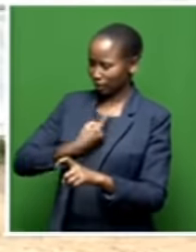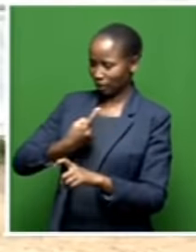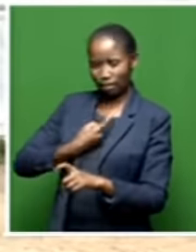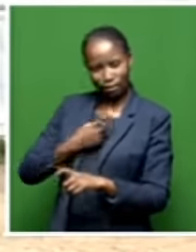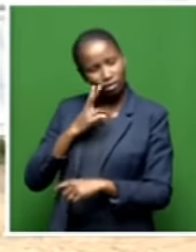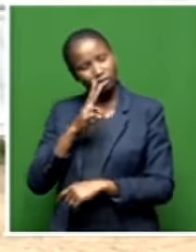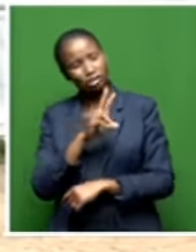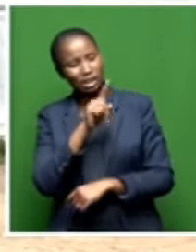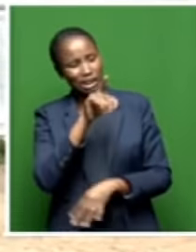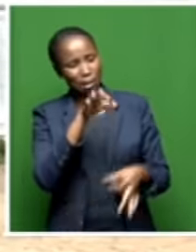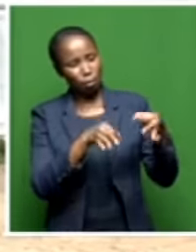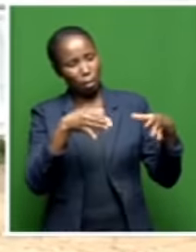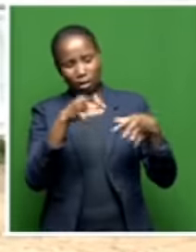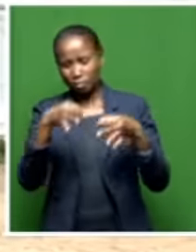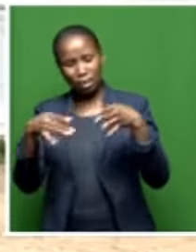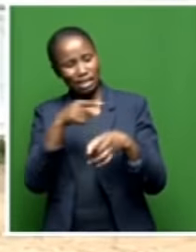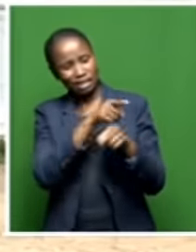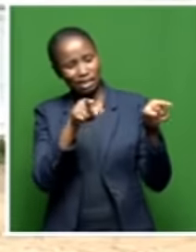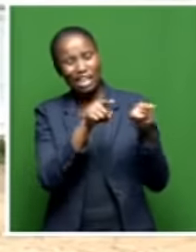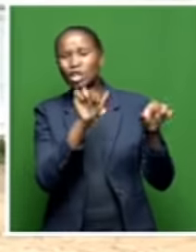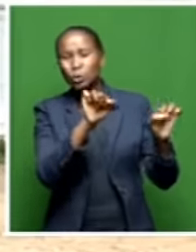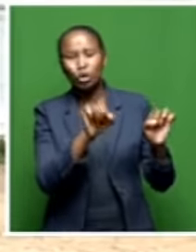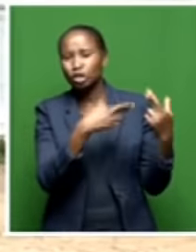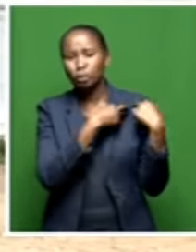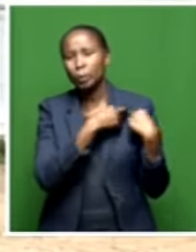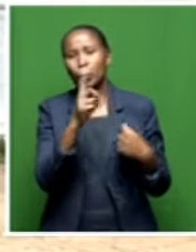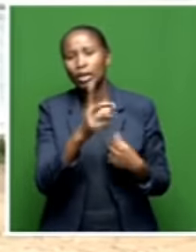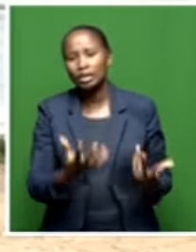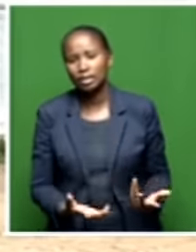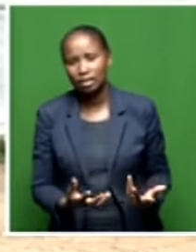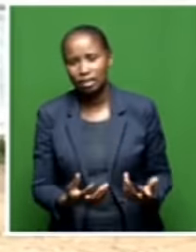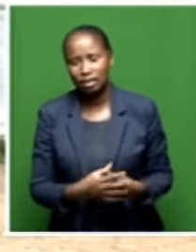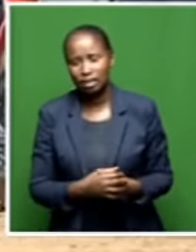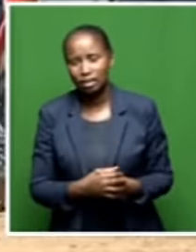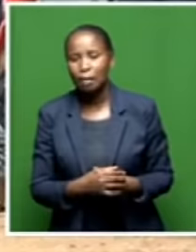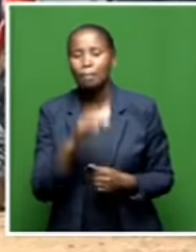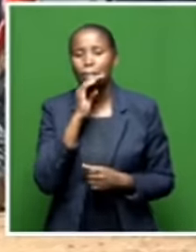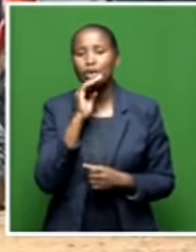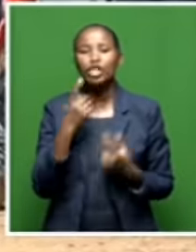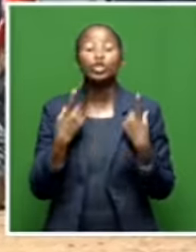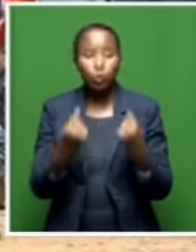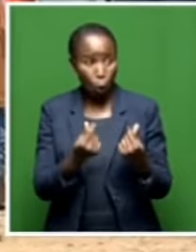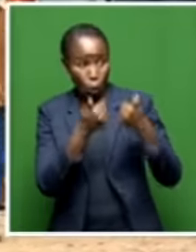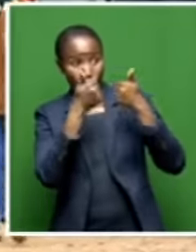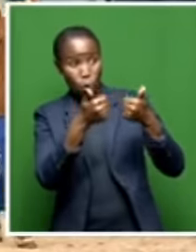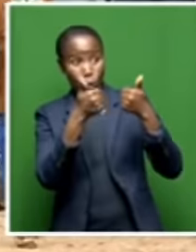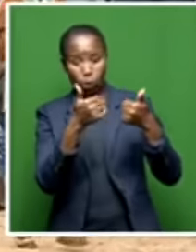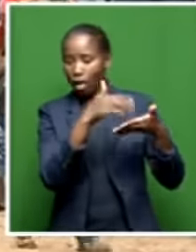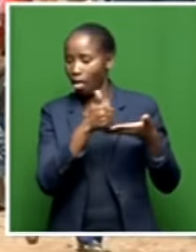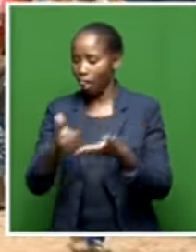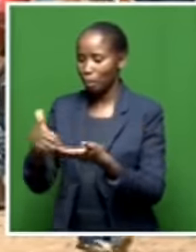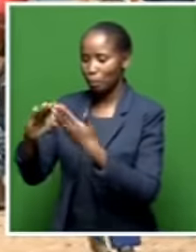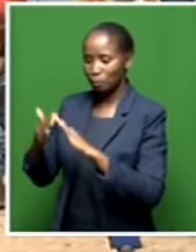responsibility in our coalition? What is it that we are doing good for ordinary citizens in a coalition? Where do we go when